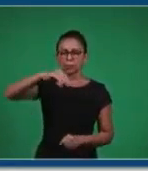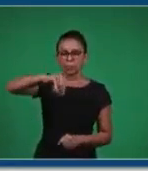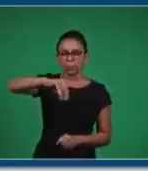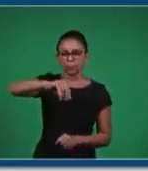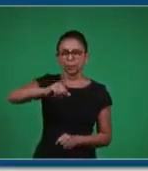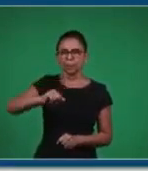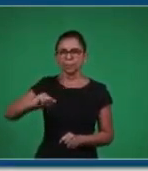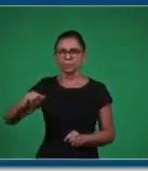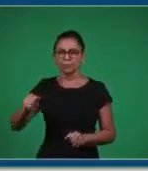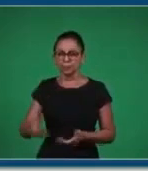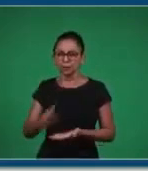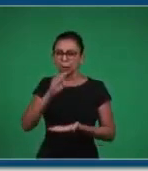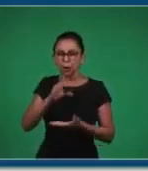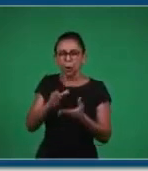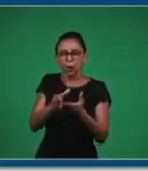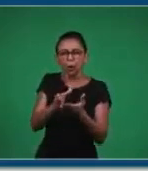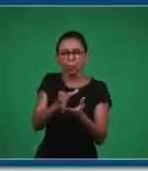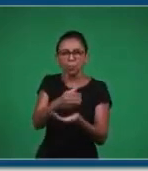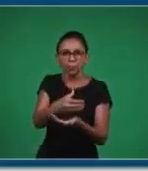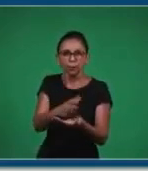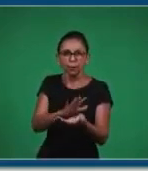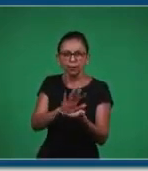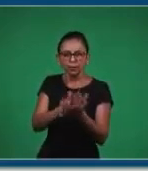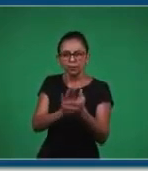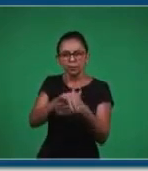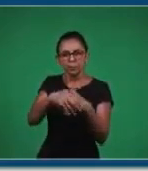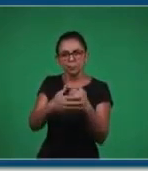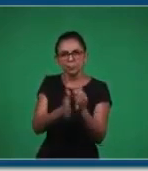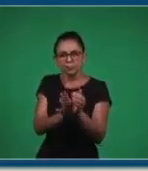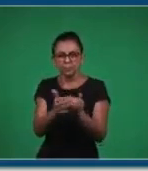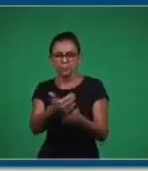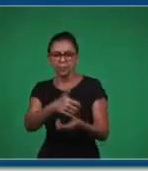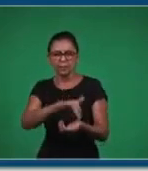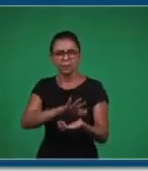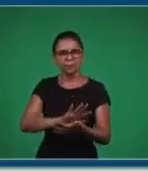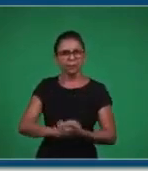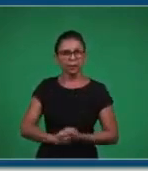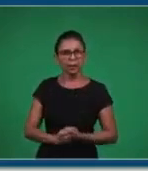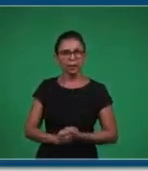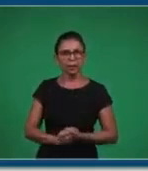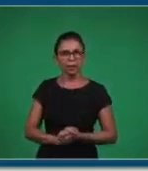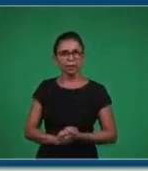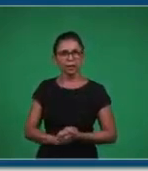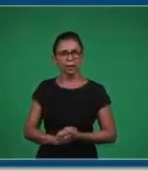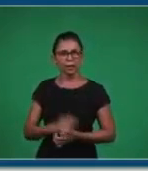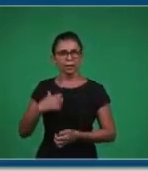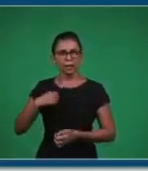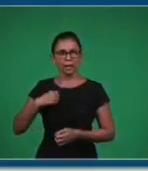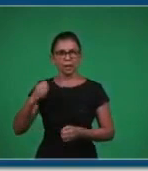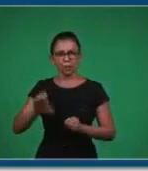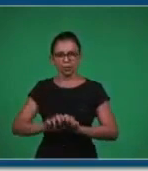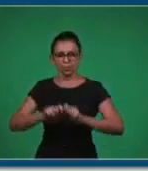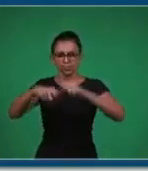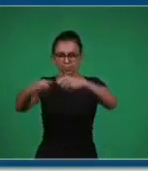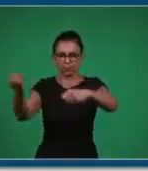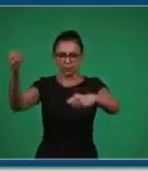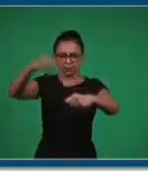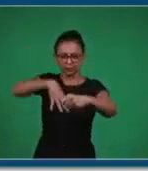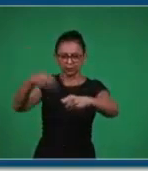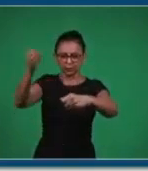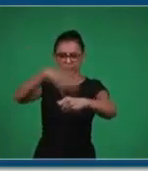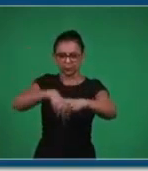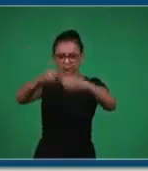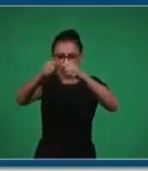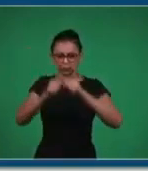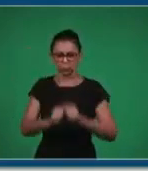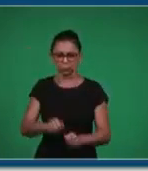sink. They can organize their bed, put their clothing on the laundry machine. As they grow, they can give